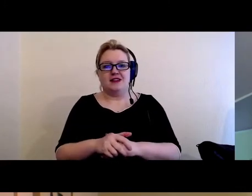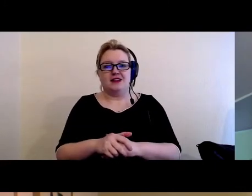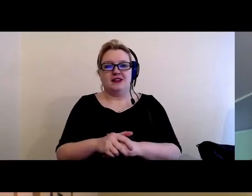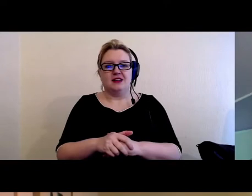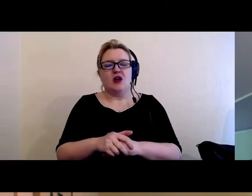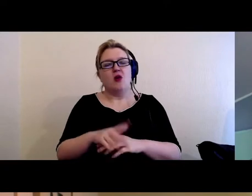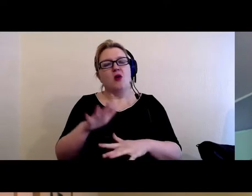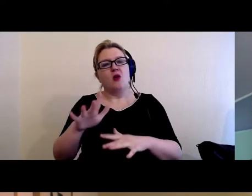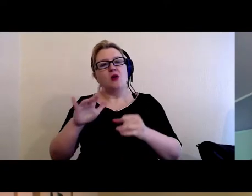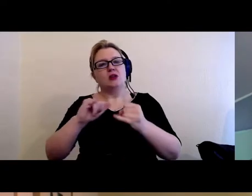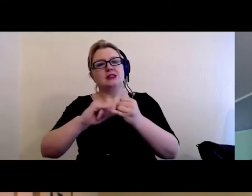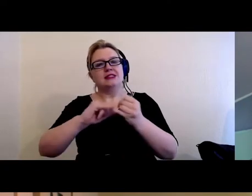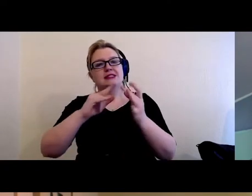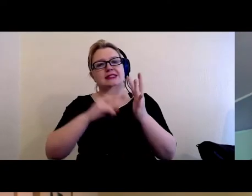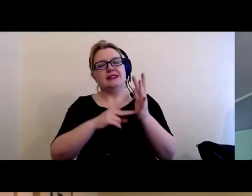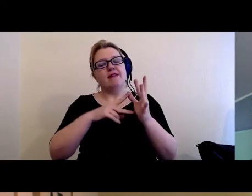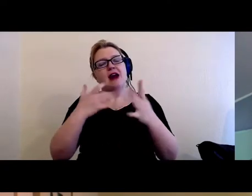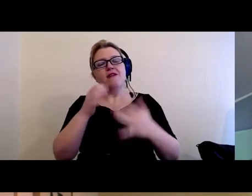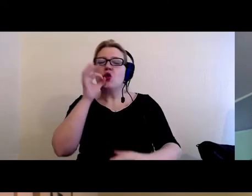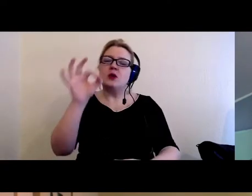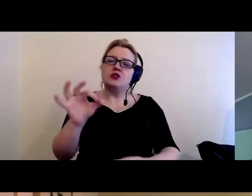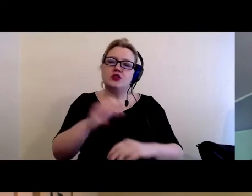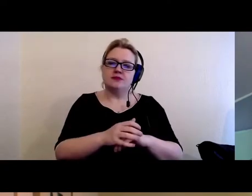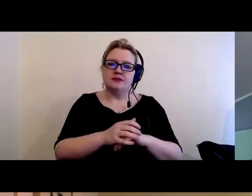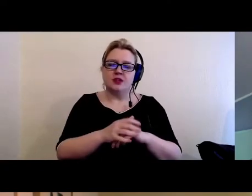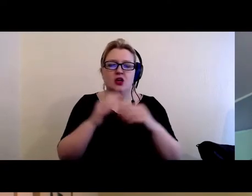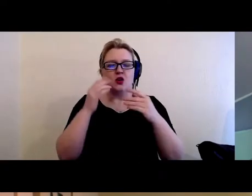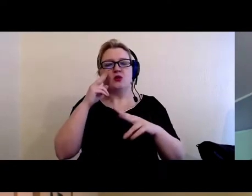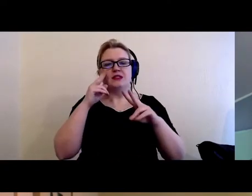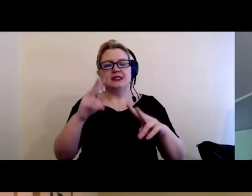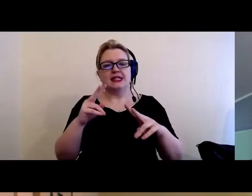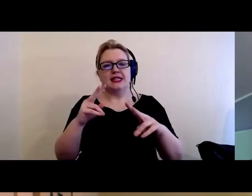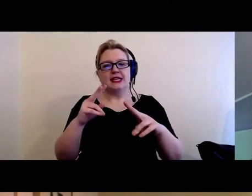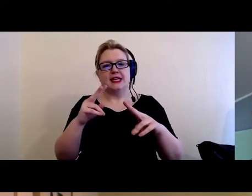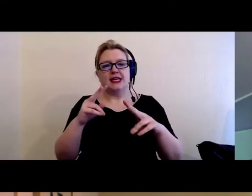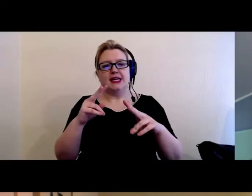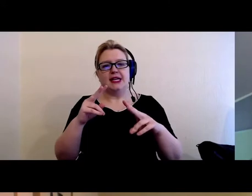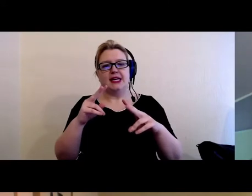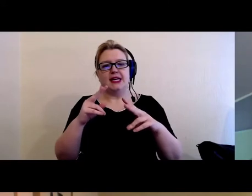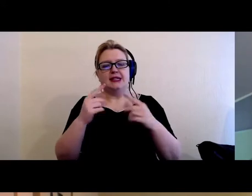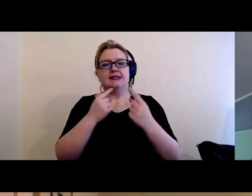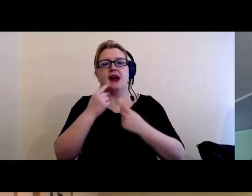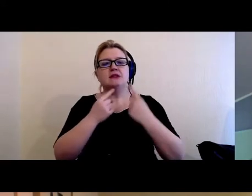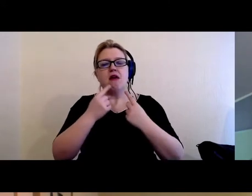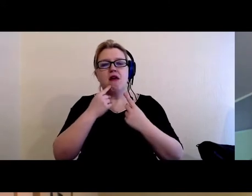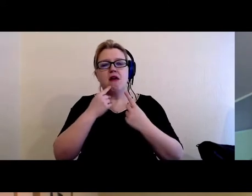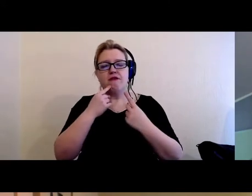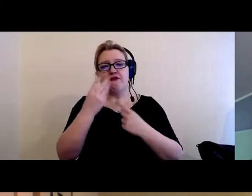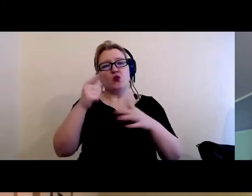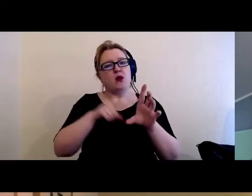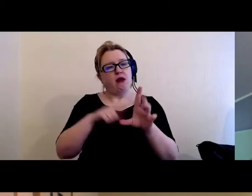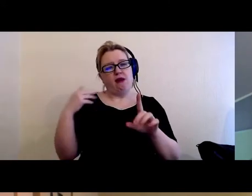was, we've seen polling data for several years which shows that two of the issues that have stymied reform could be